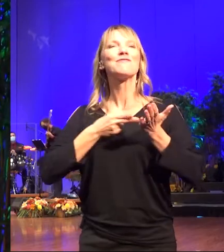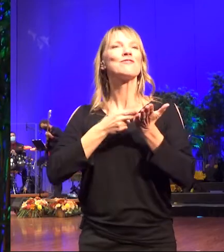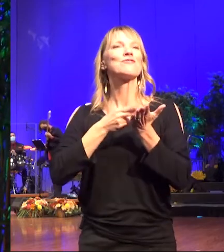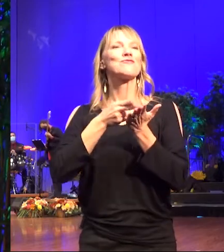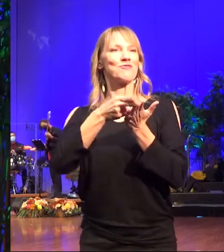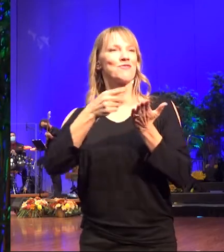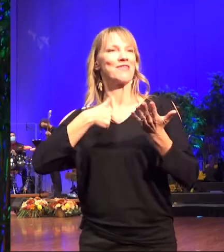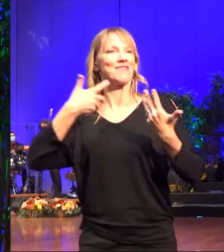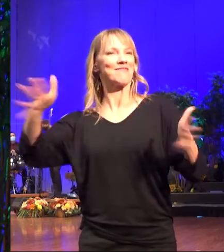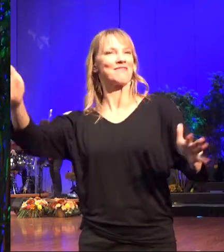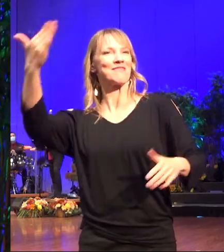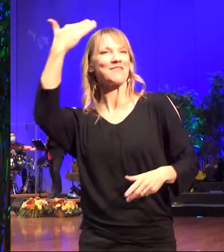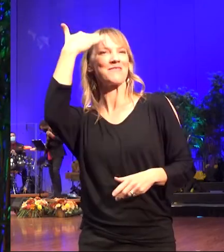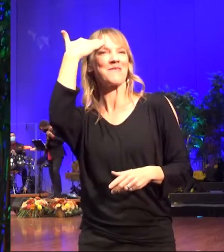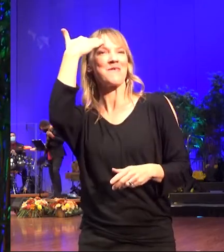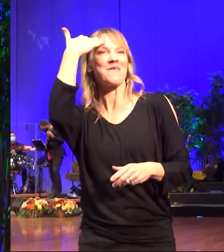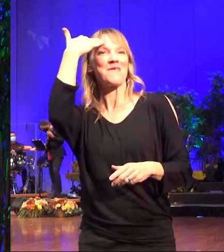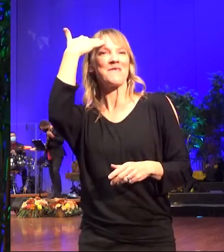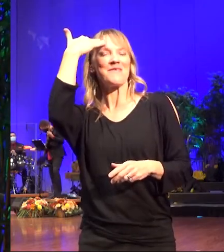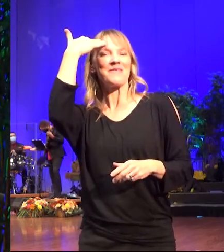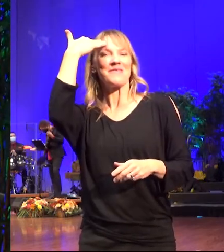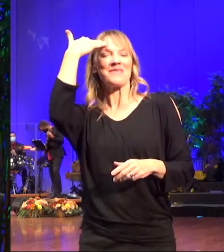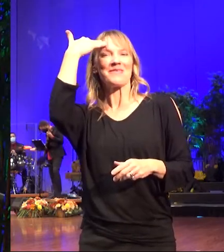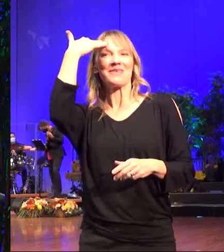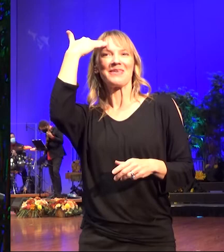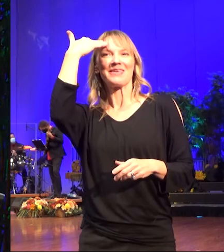Live the truth I've come to know?